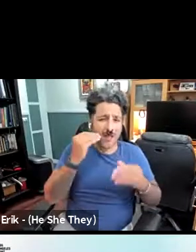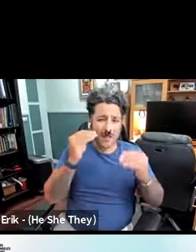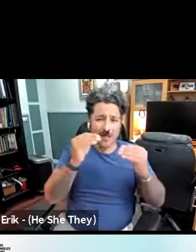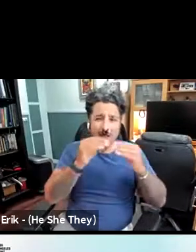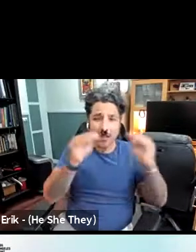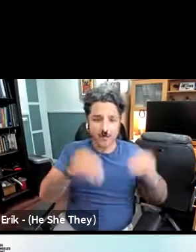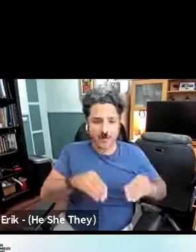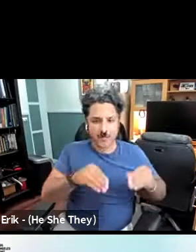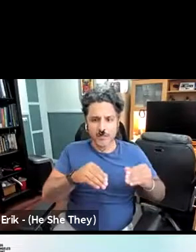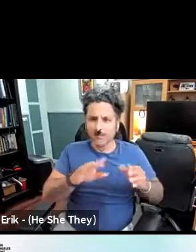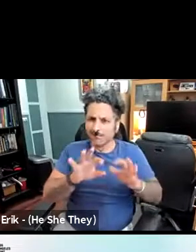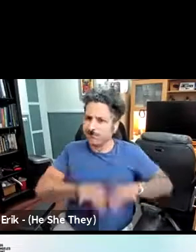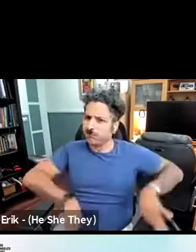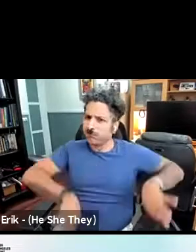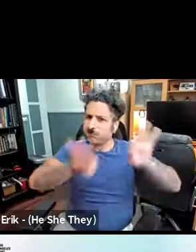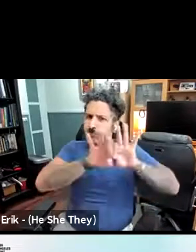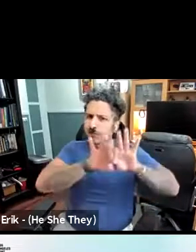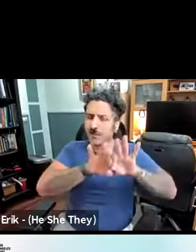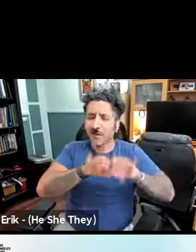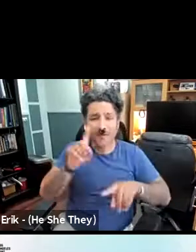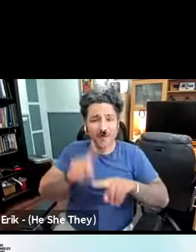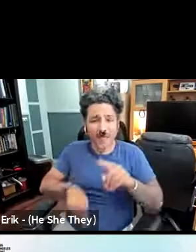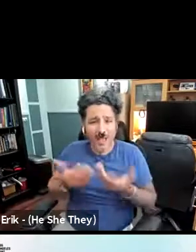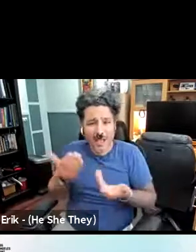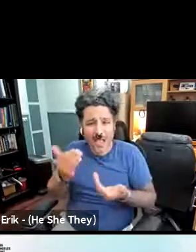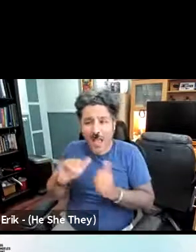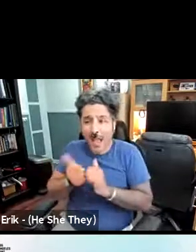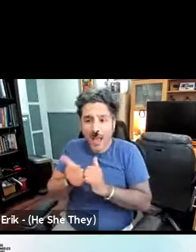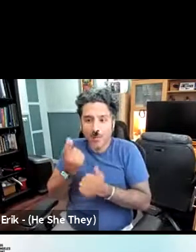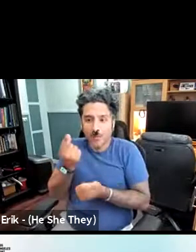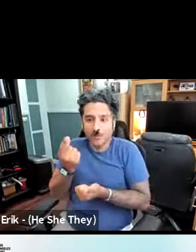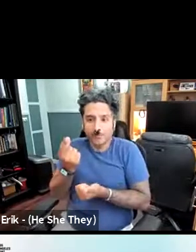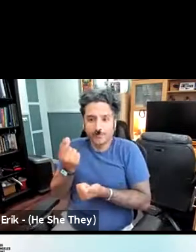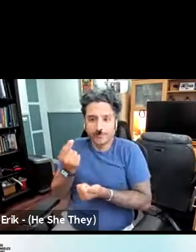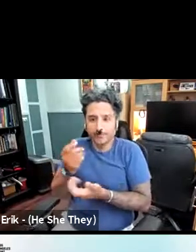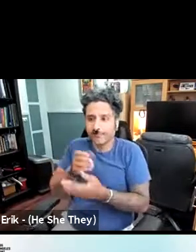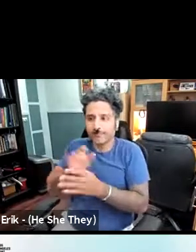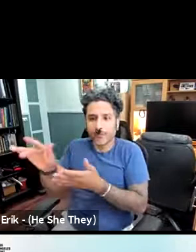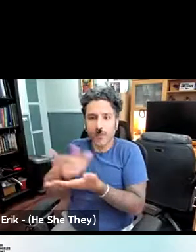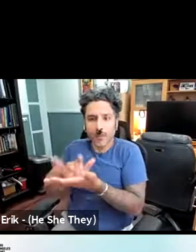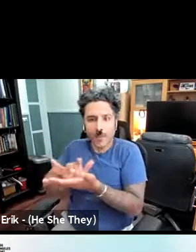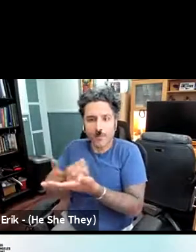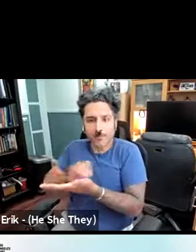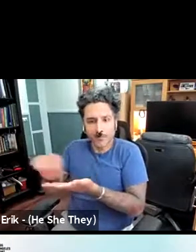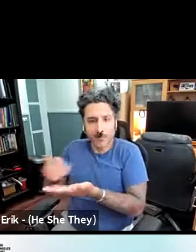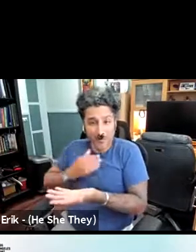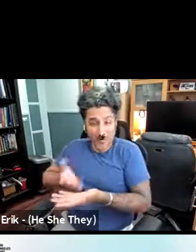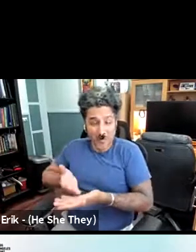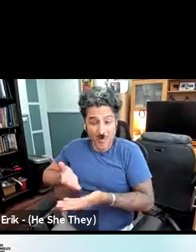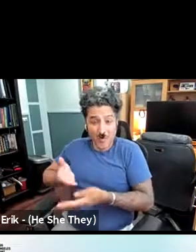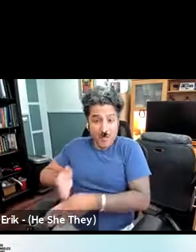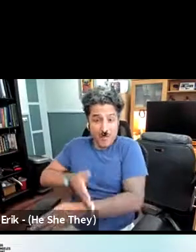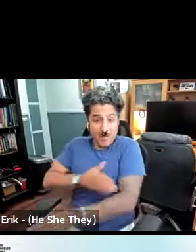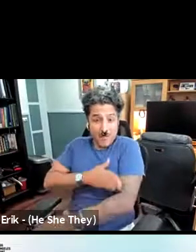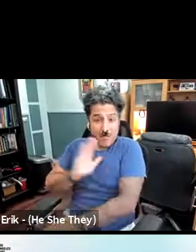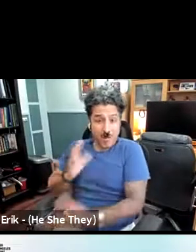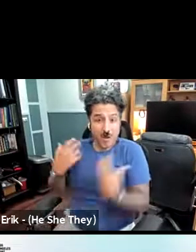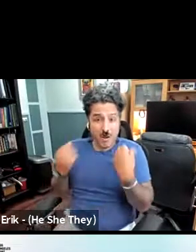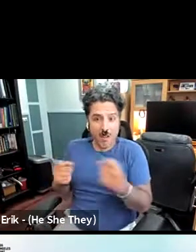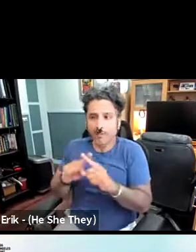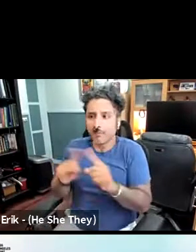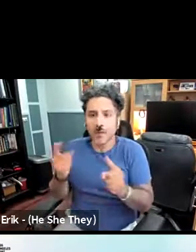when we can't even store our medicines in a medicine cabinet to make us better, a better member